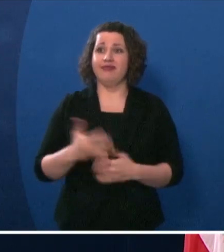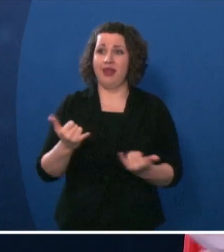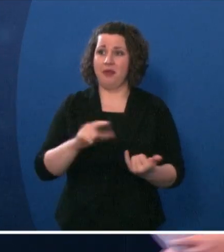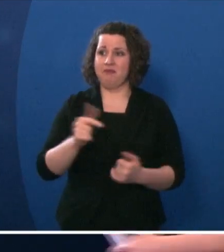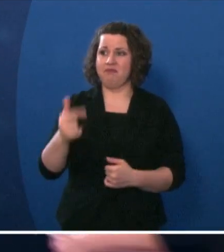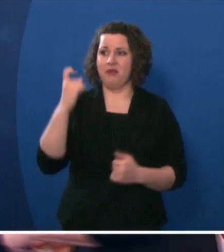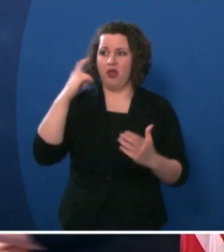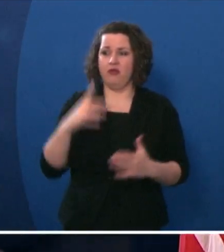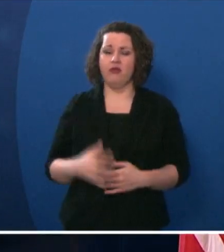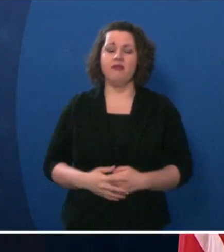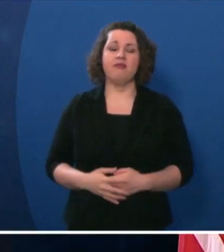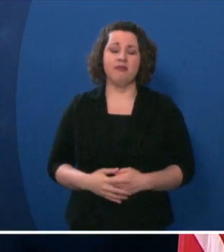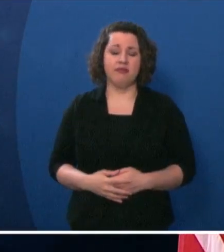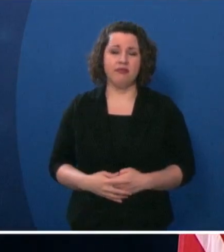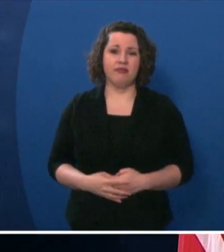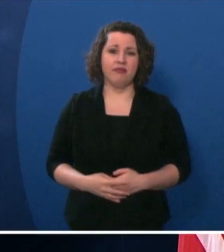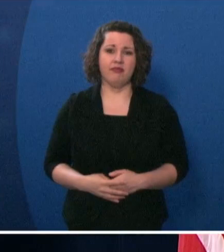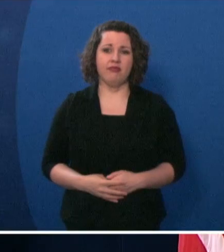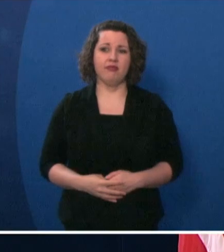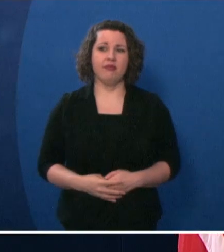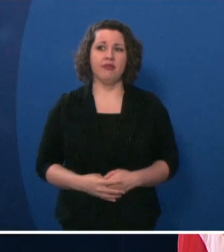Governor.